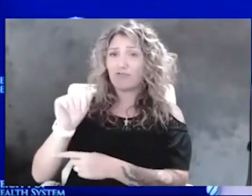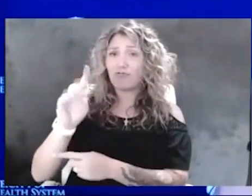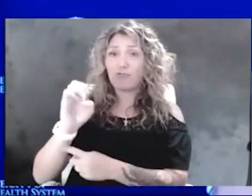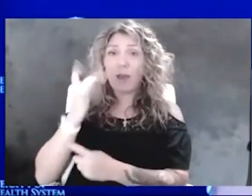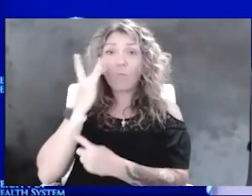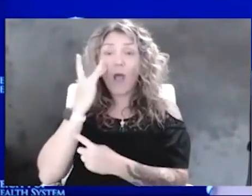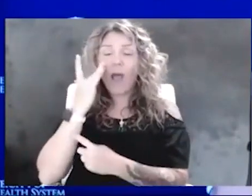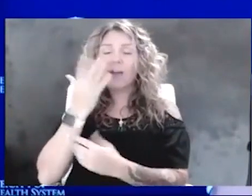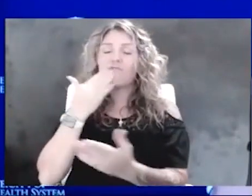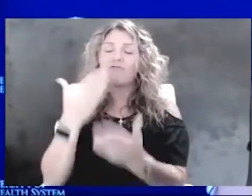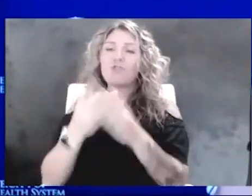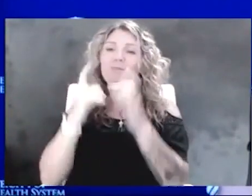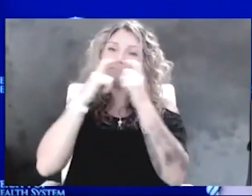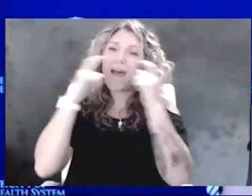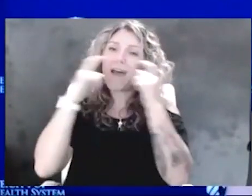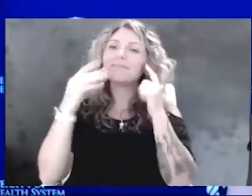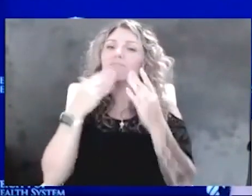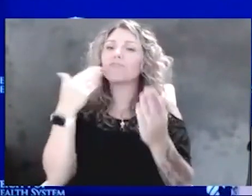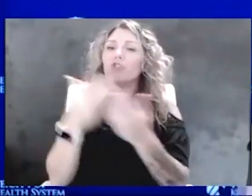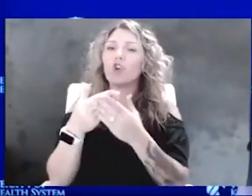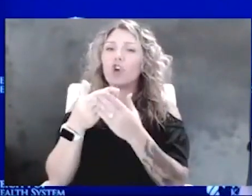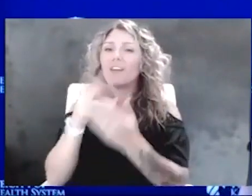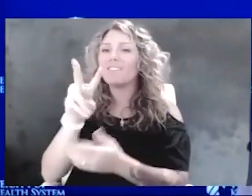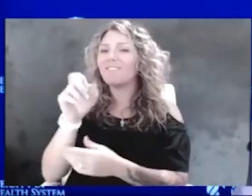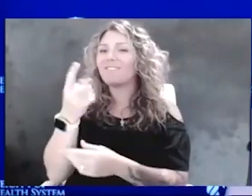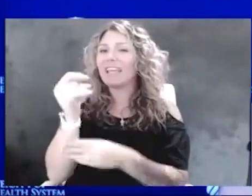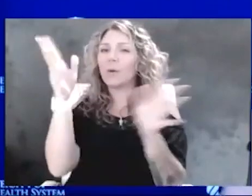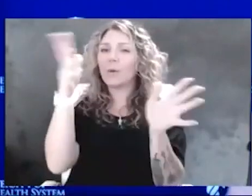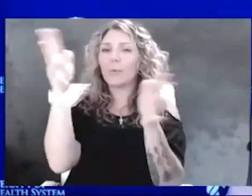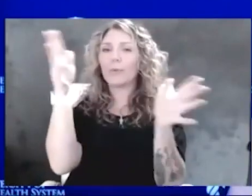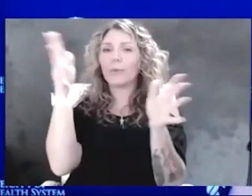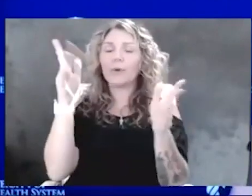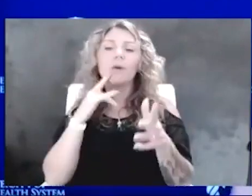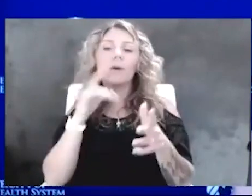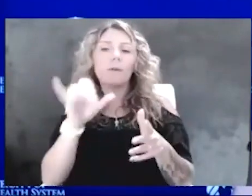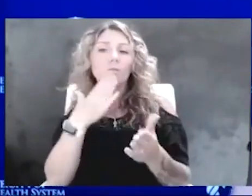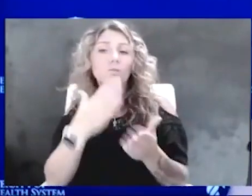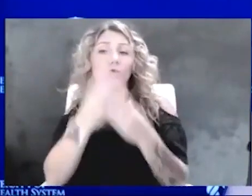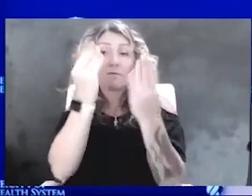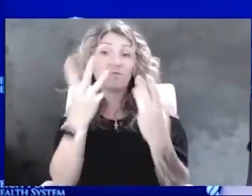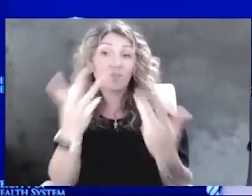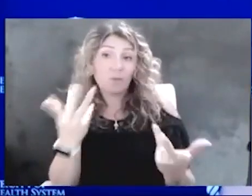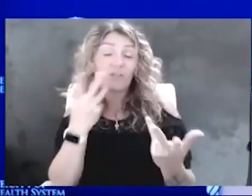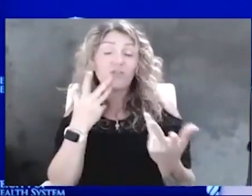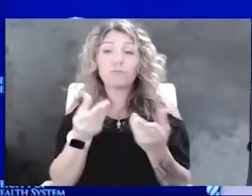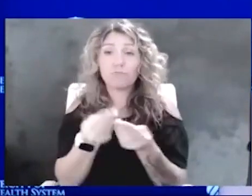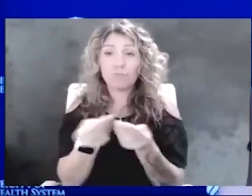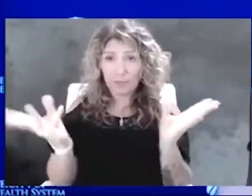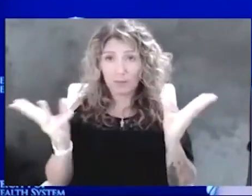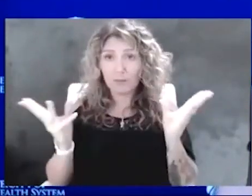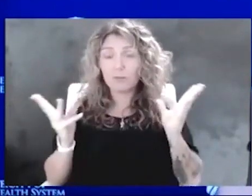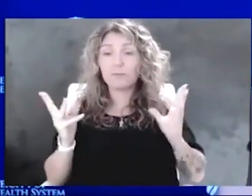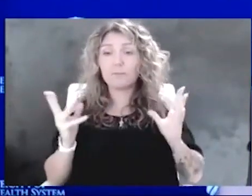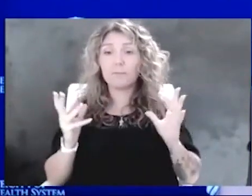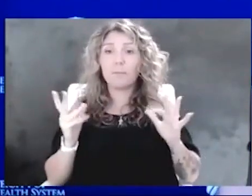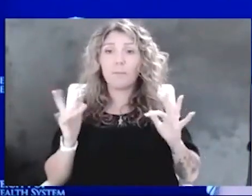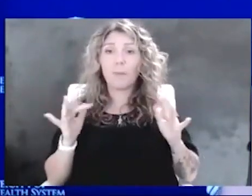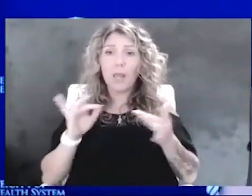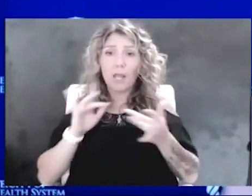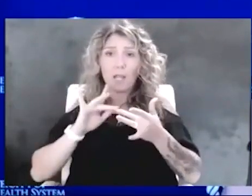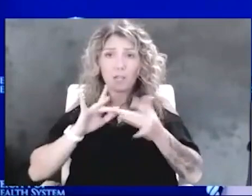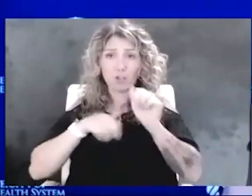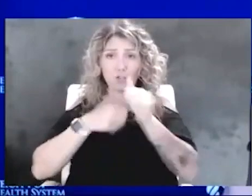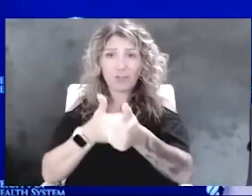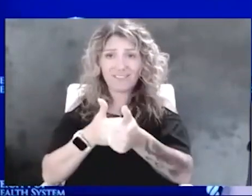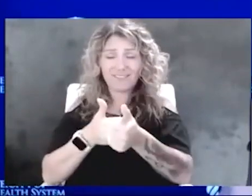ventilation. So there is plenty of that information out there. This was one particular contact tracing episode that